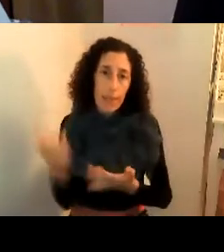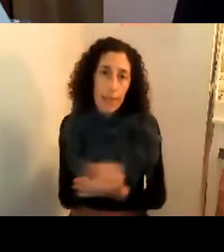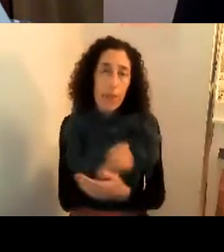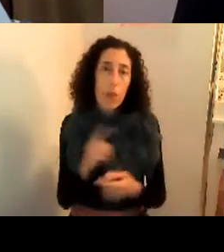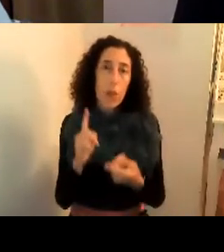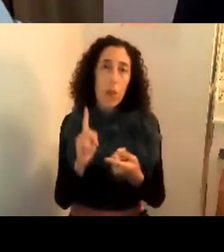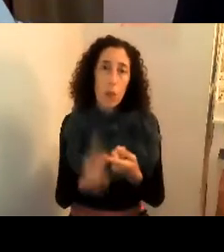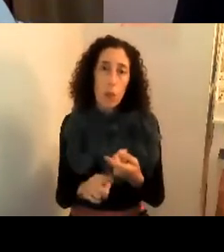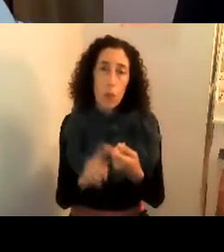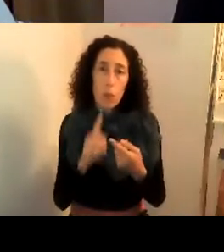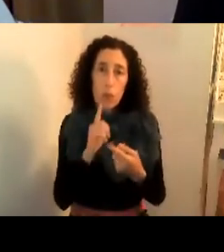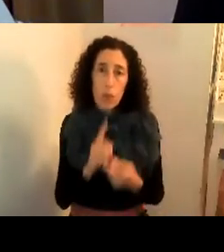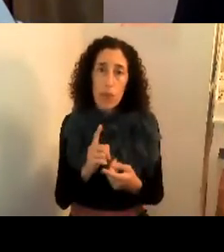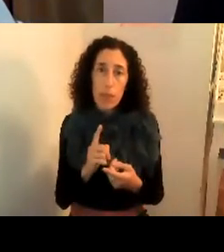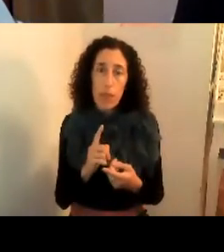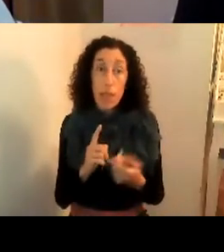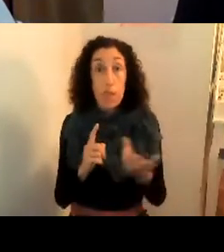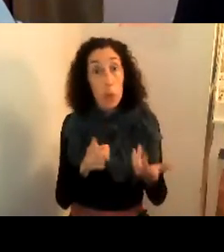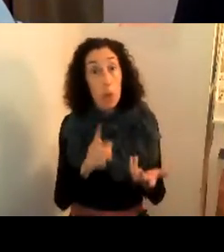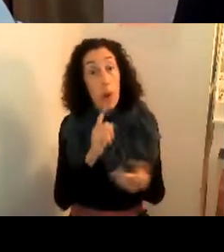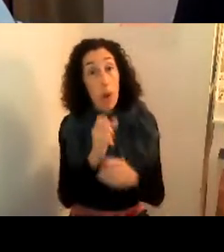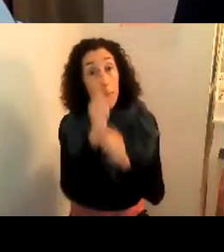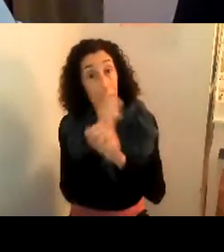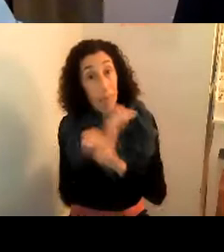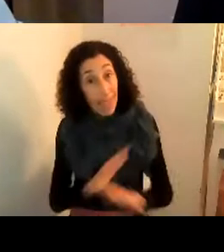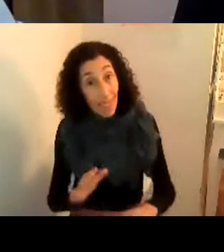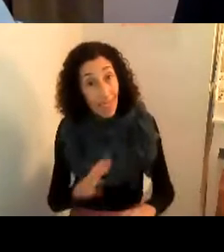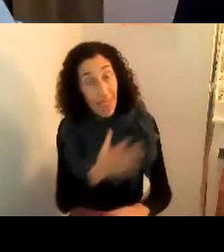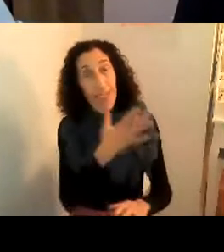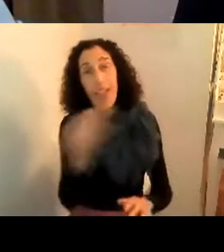as a blessing, but also as a responsibility.